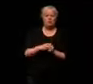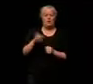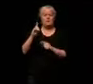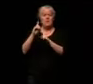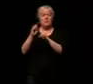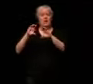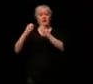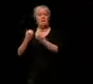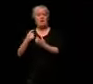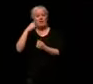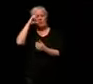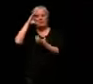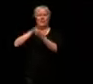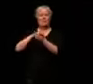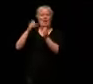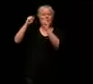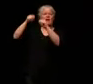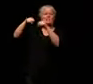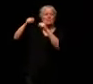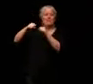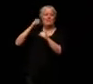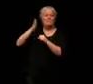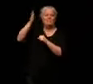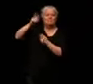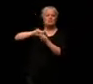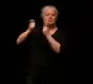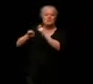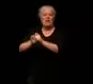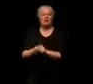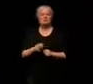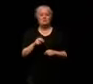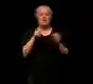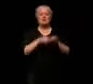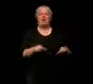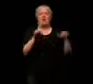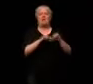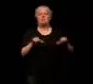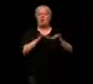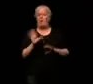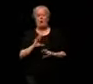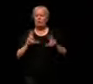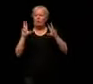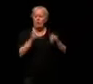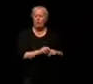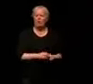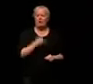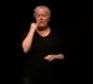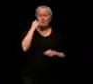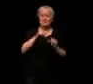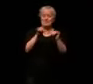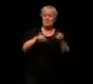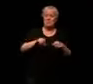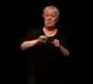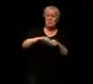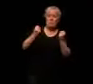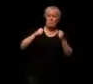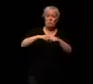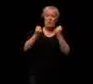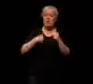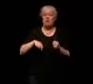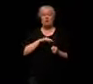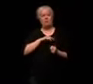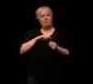We say no to the status quo. We fix broken systems. We take action when broken people and marginalized